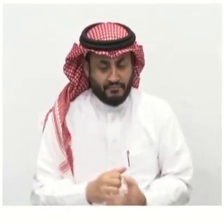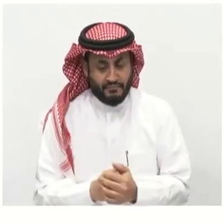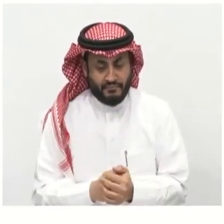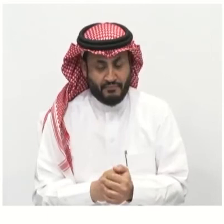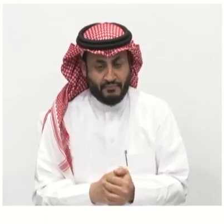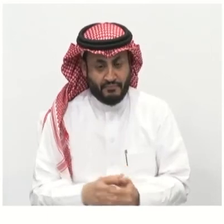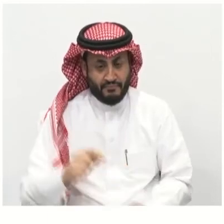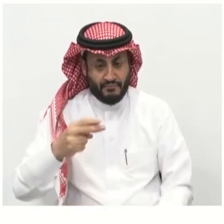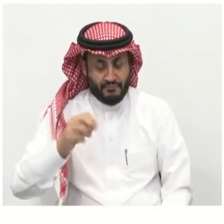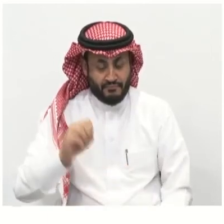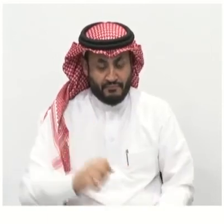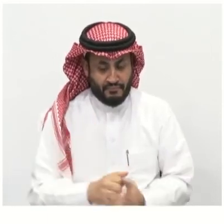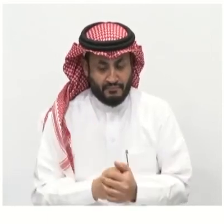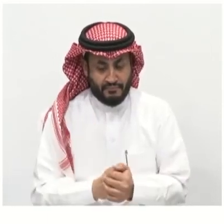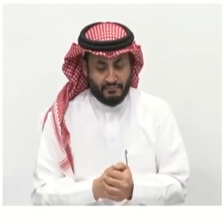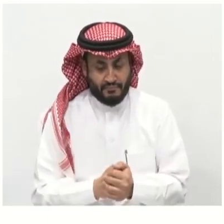the